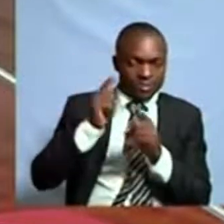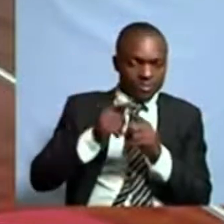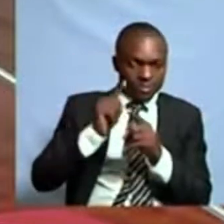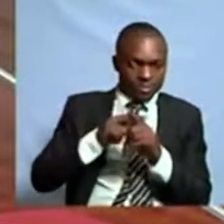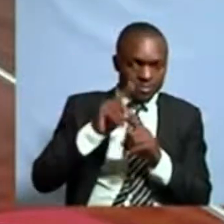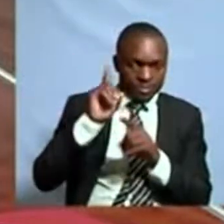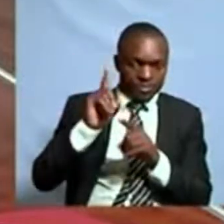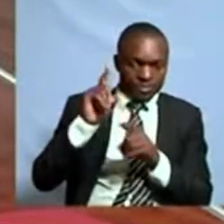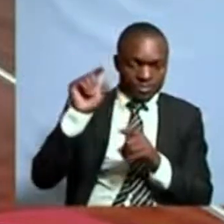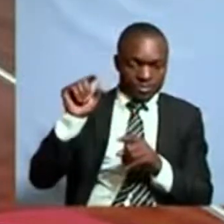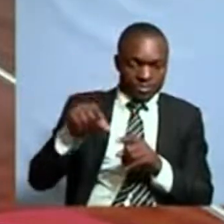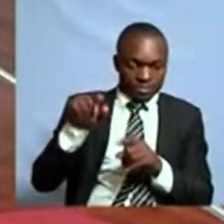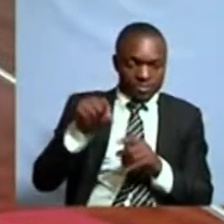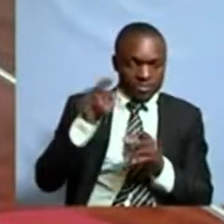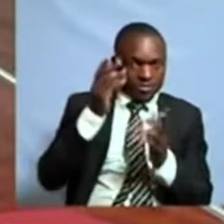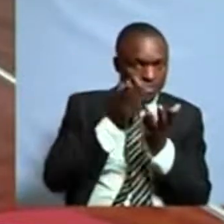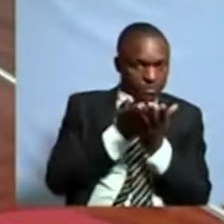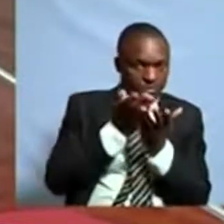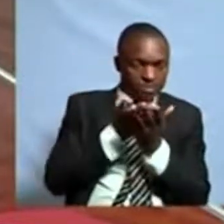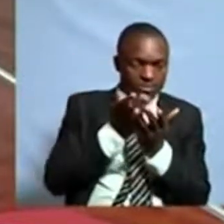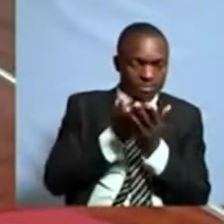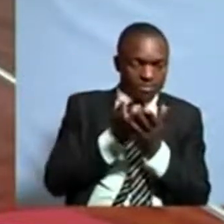pension when you retire.